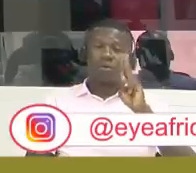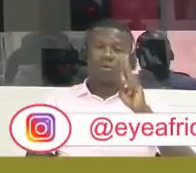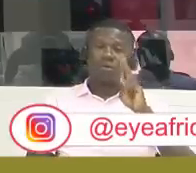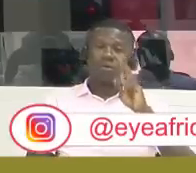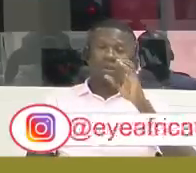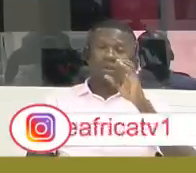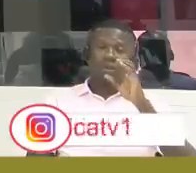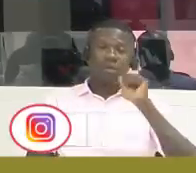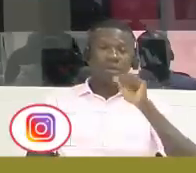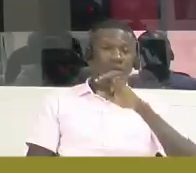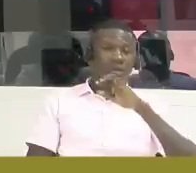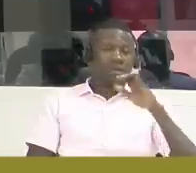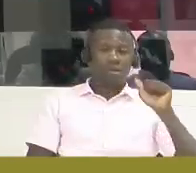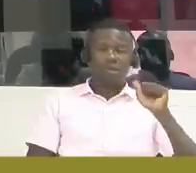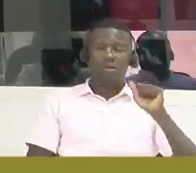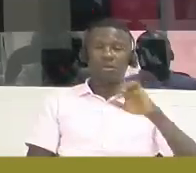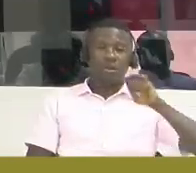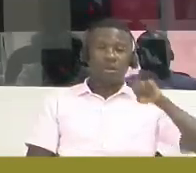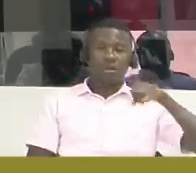what she explained to me.